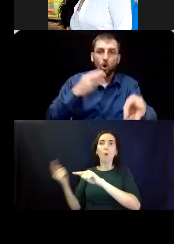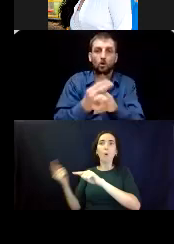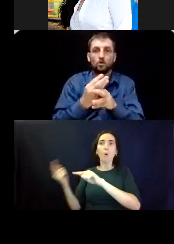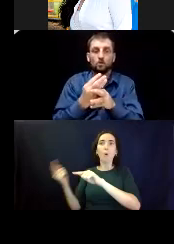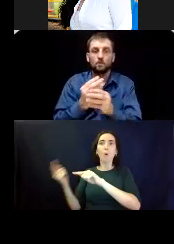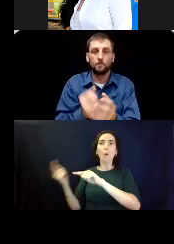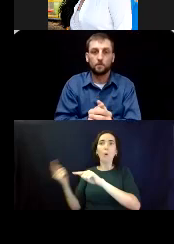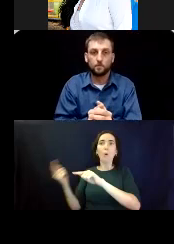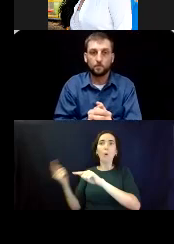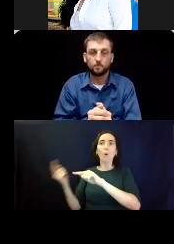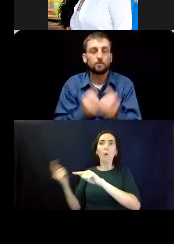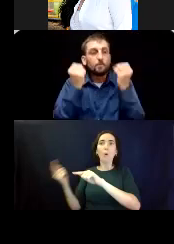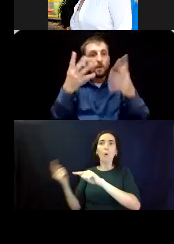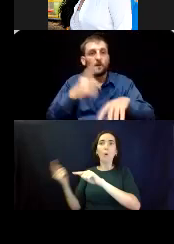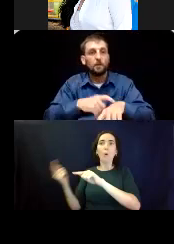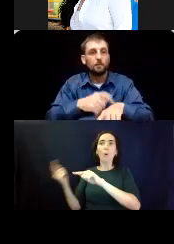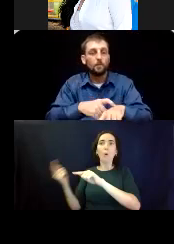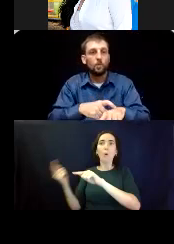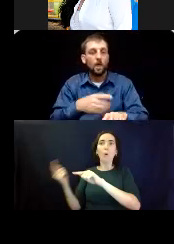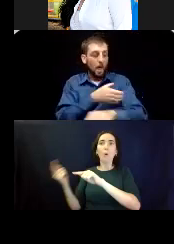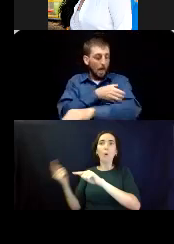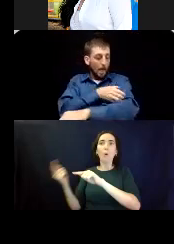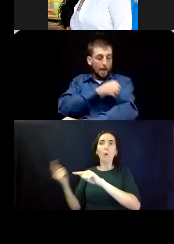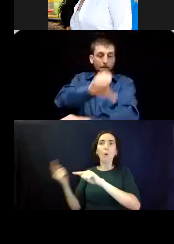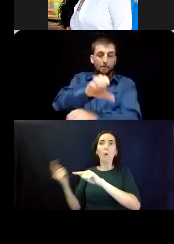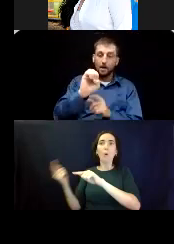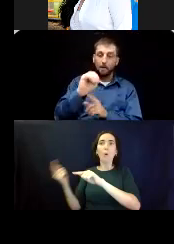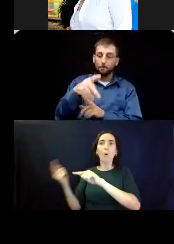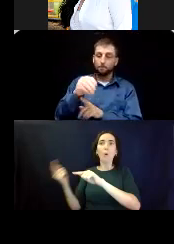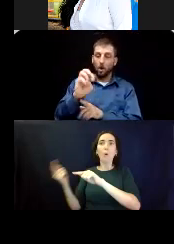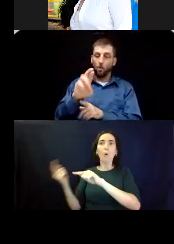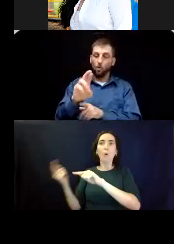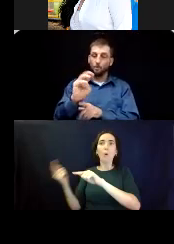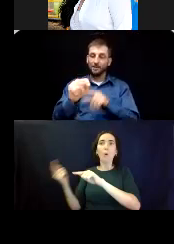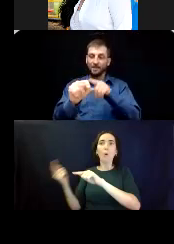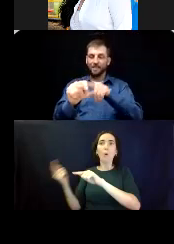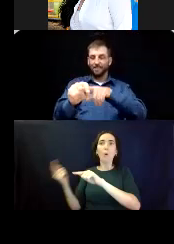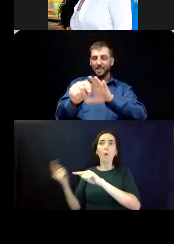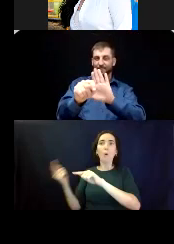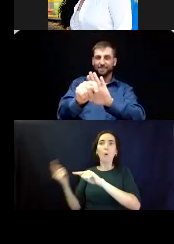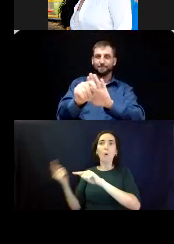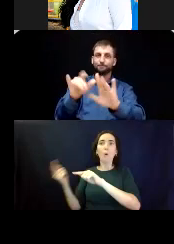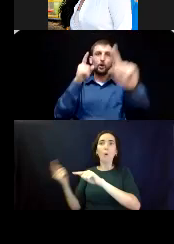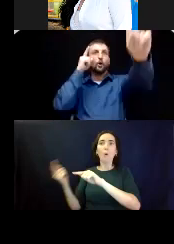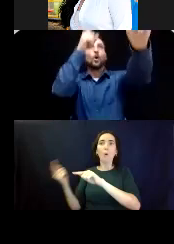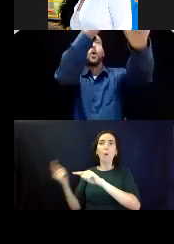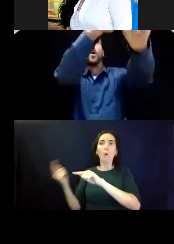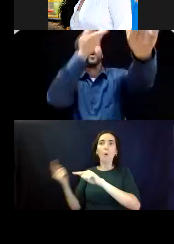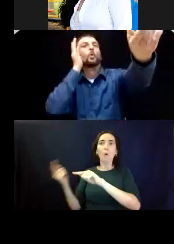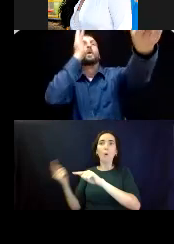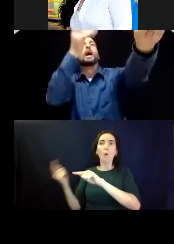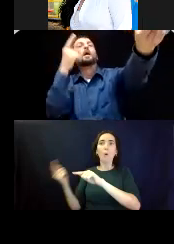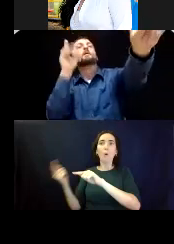We often think of empowerment as an endpoint or a destination, but it's more like something we